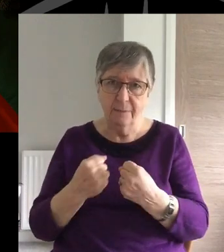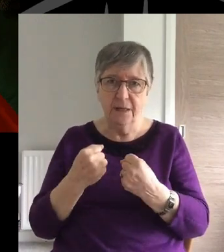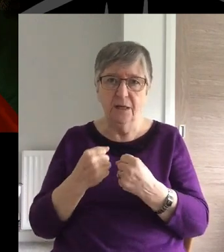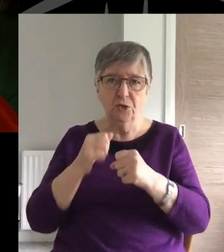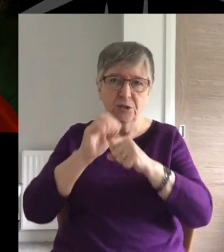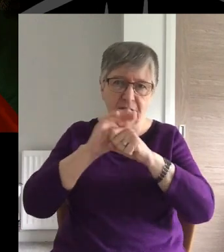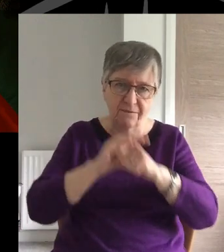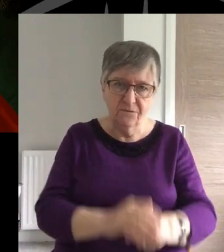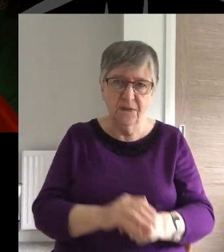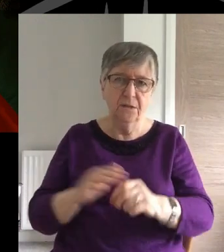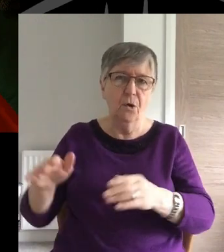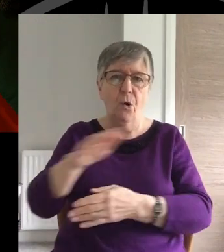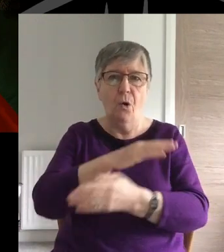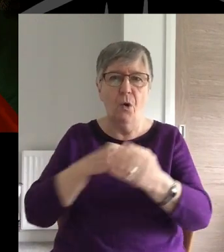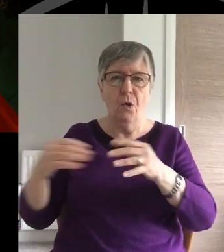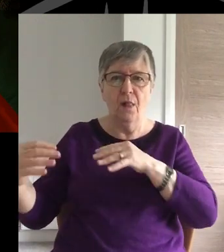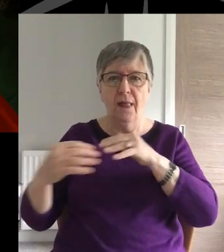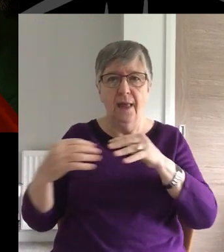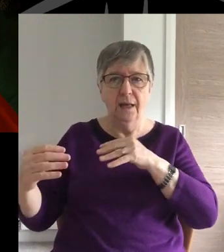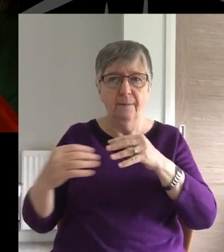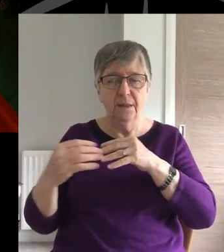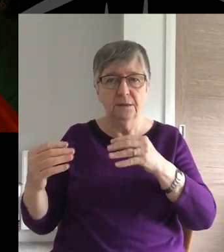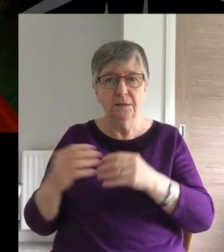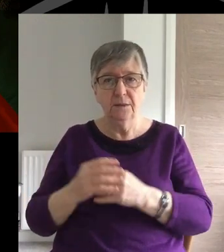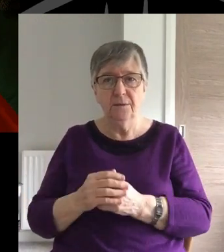all of his and all of our enemies.